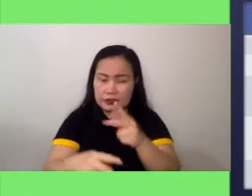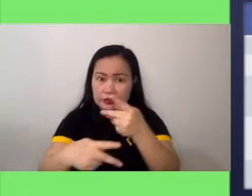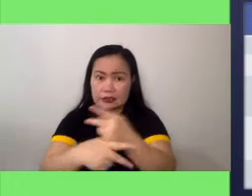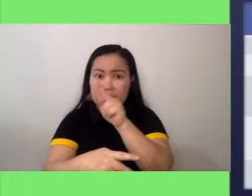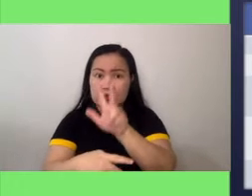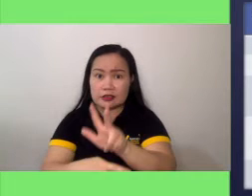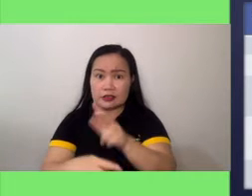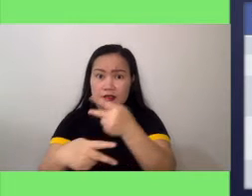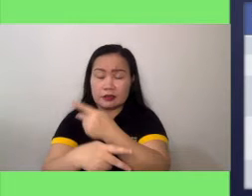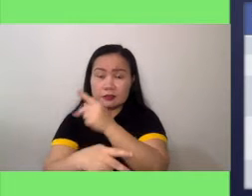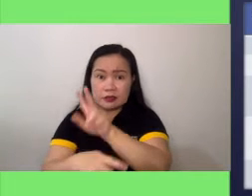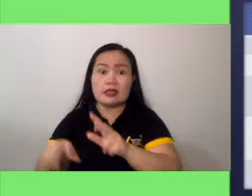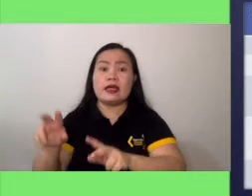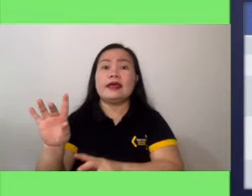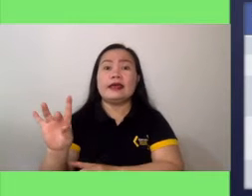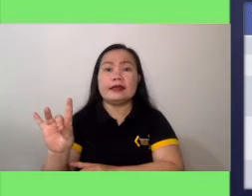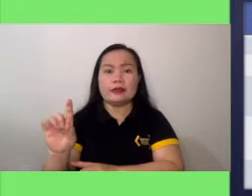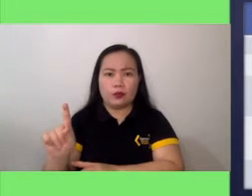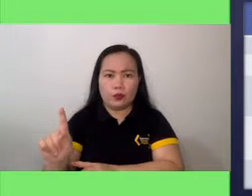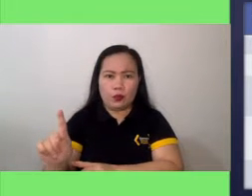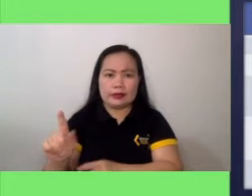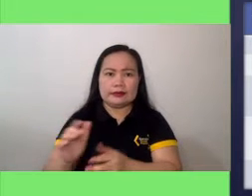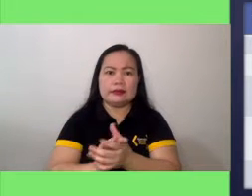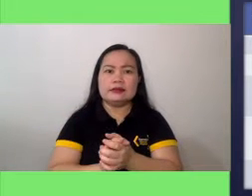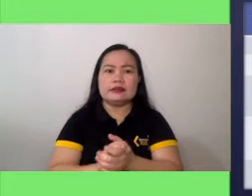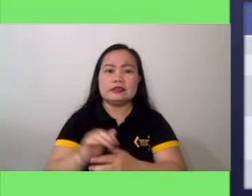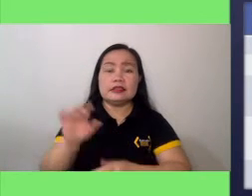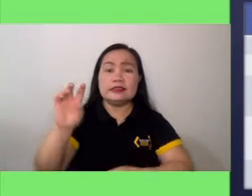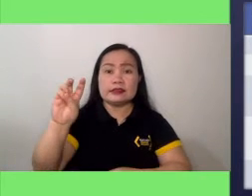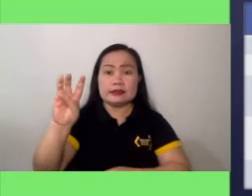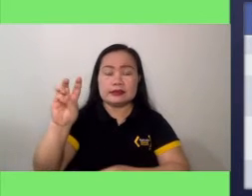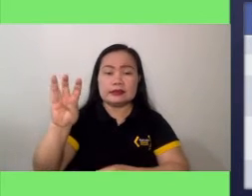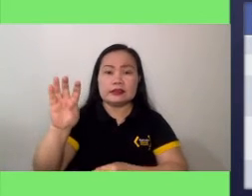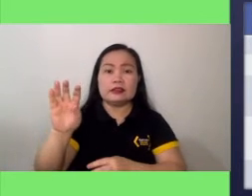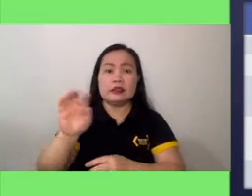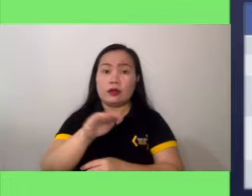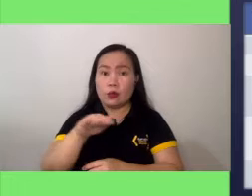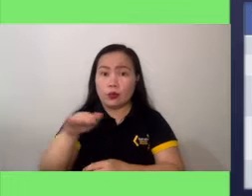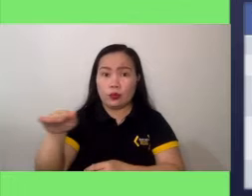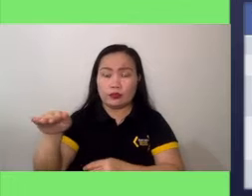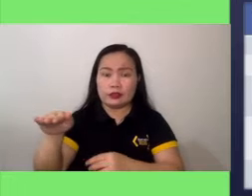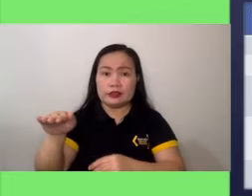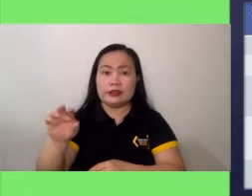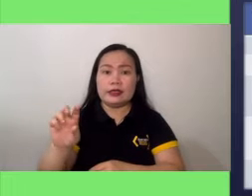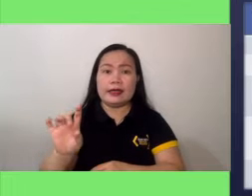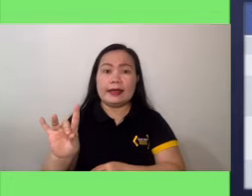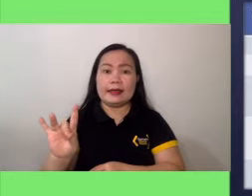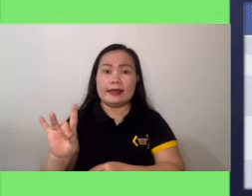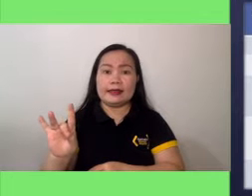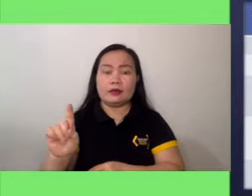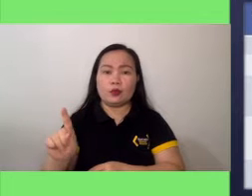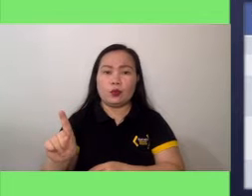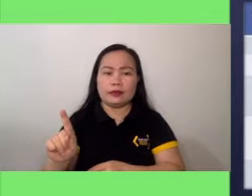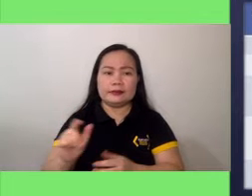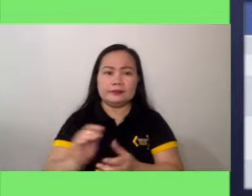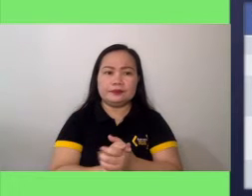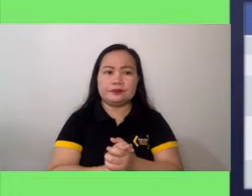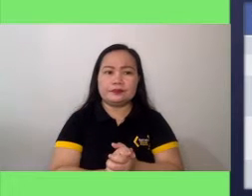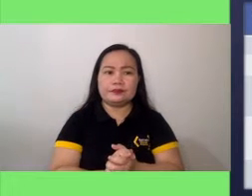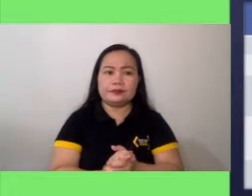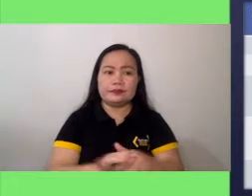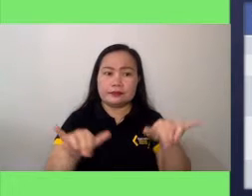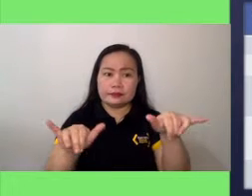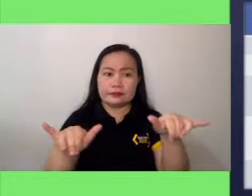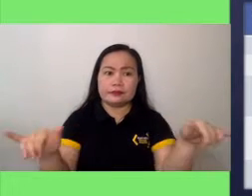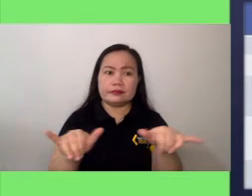3, 27 times 3, that is 81. So, therefore, we have 16 over 81. So, ganun lang po siya kasimple.